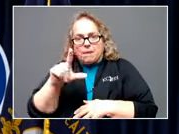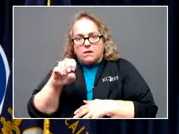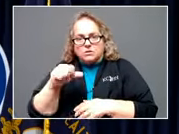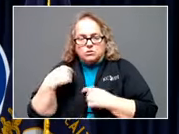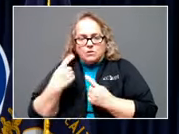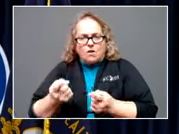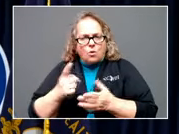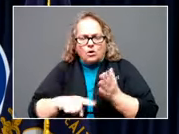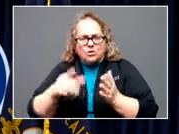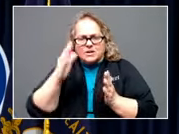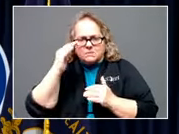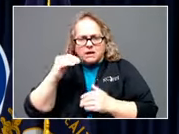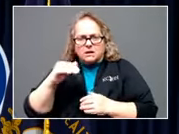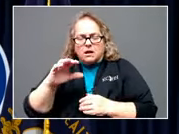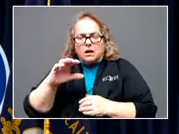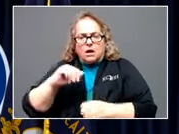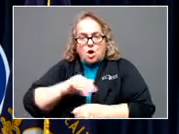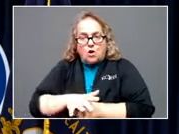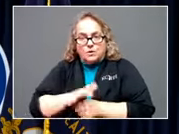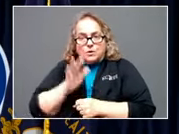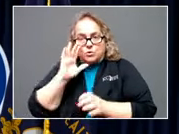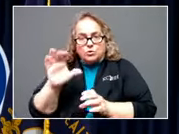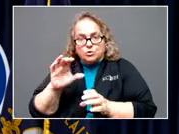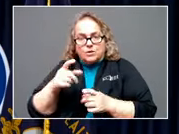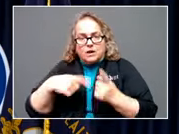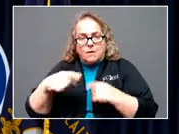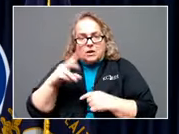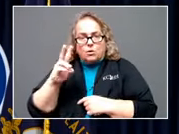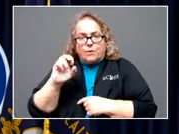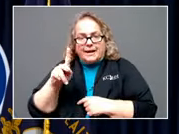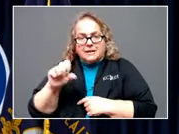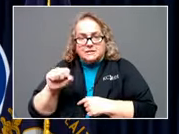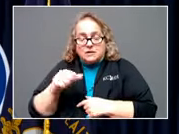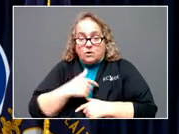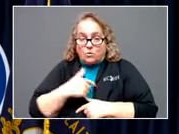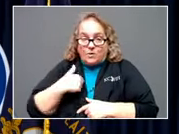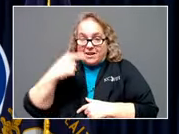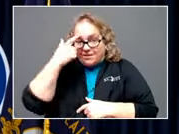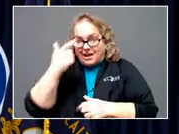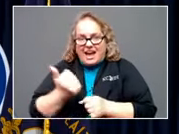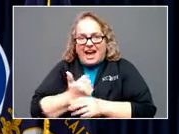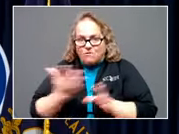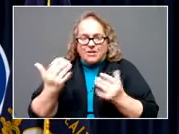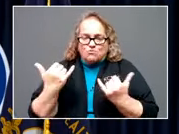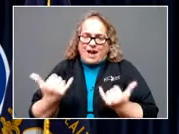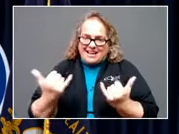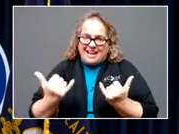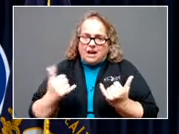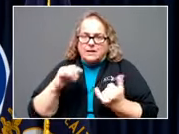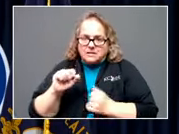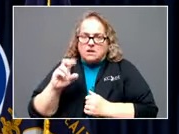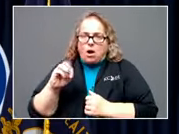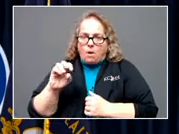weeks based on other states? Thank you. So we think everything is Omicron by this point, and if it's not, it